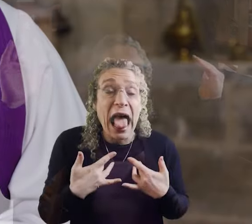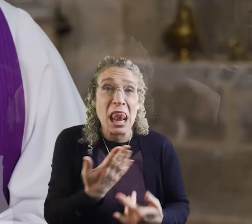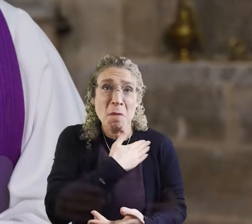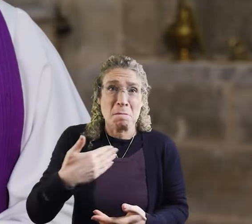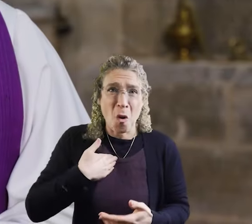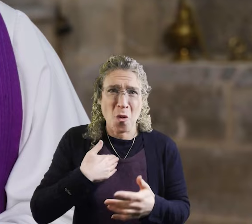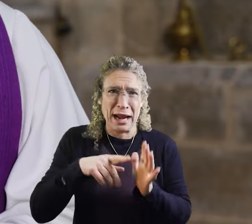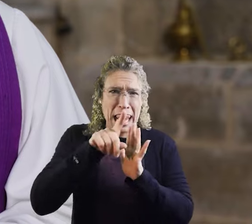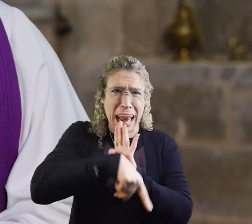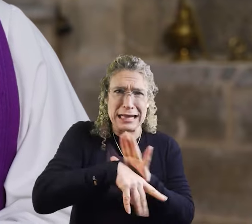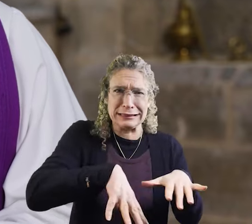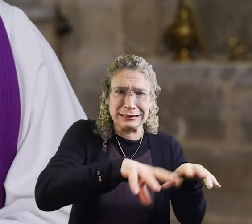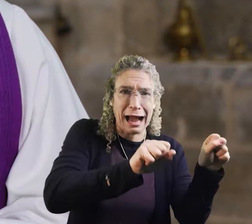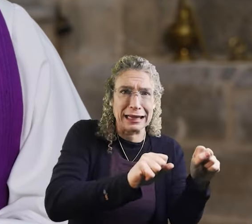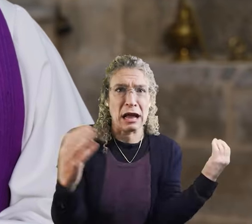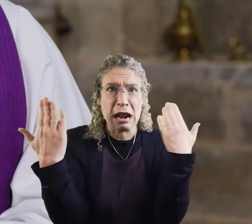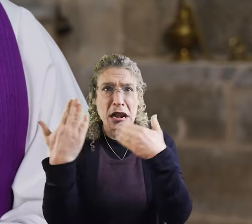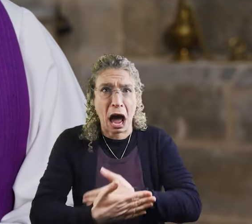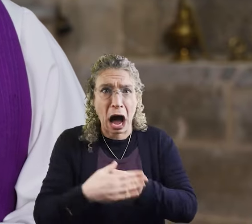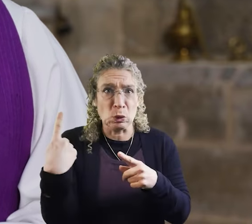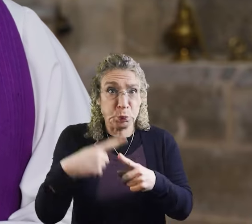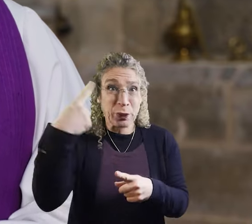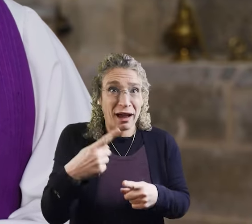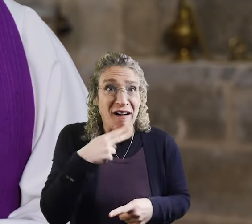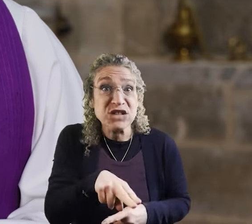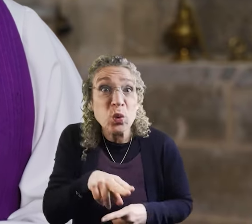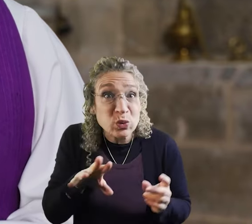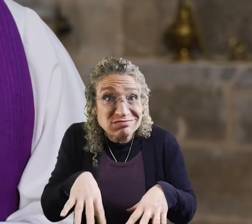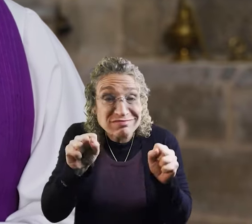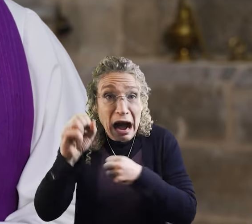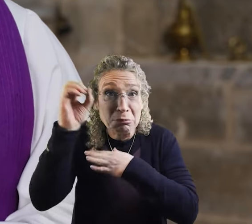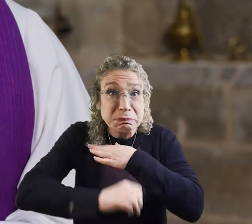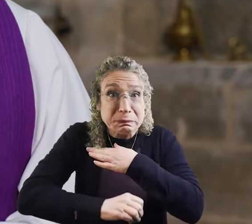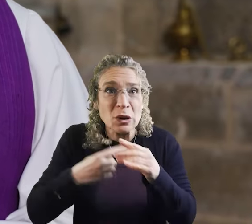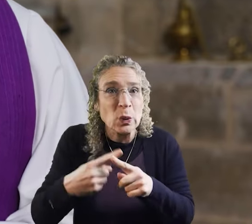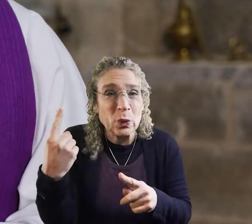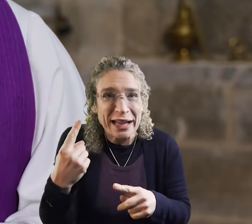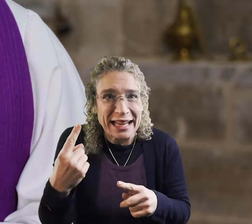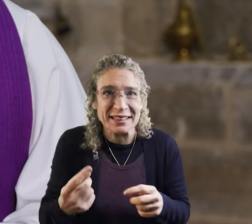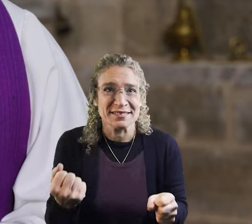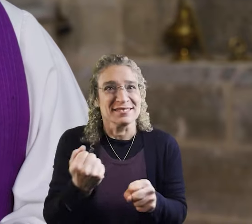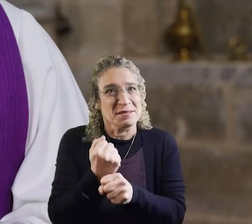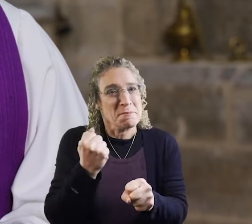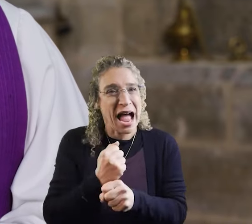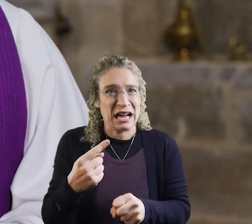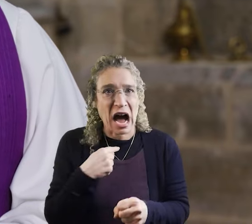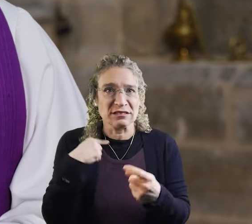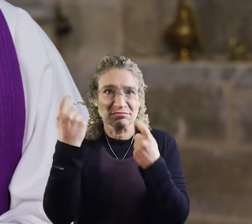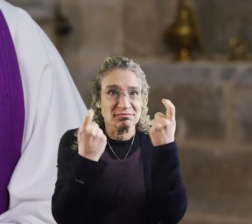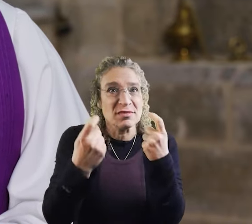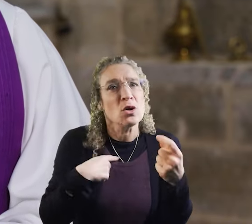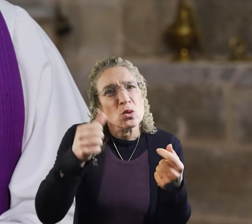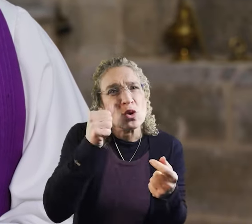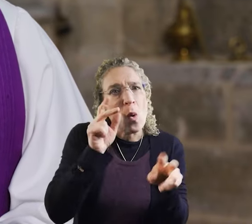What we are calling a blue Advent service, we contemplate the ways we have fallen short,